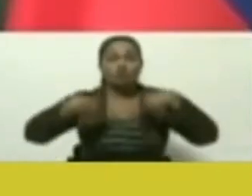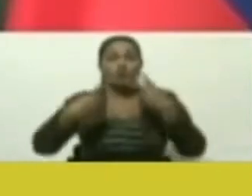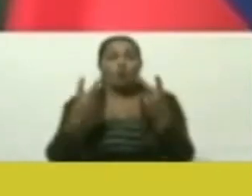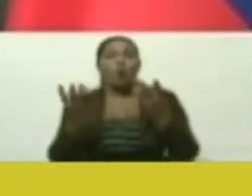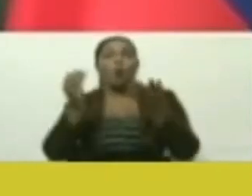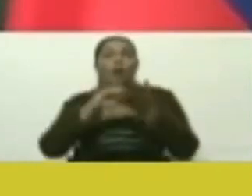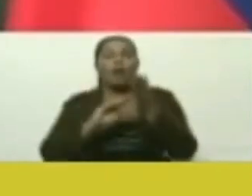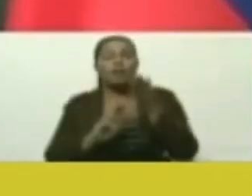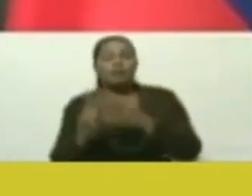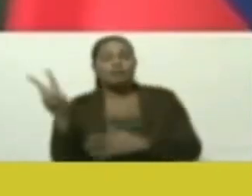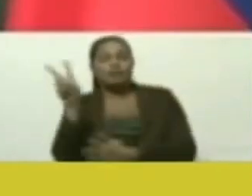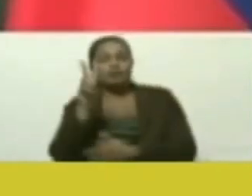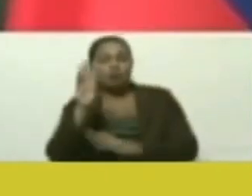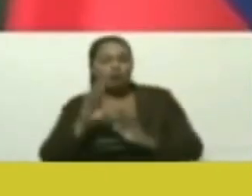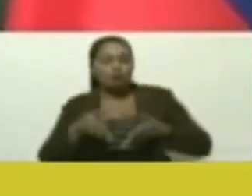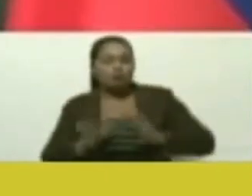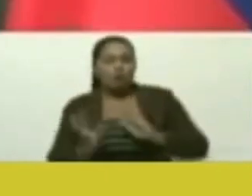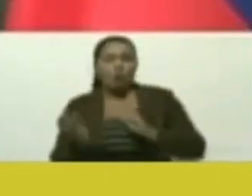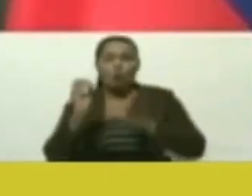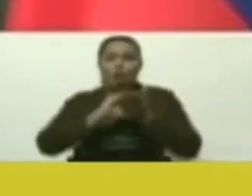and the rebirth of Venezuela.